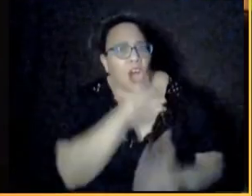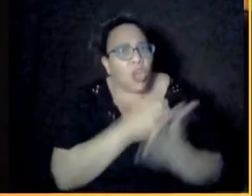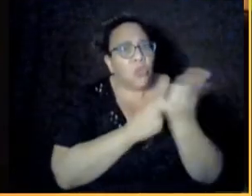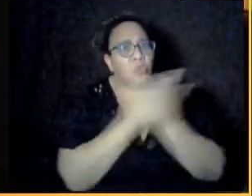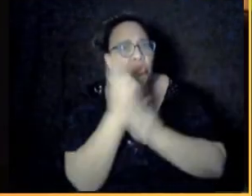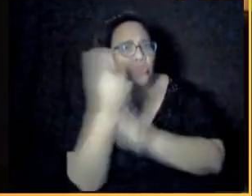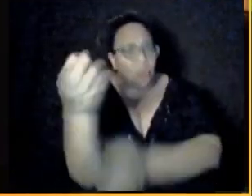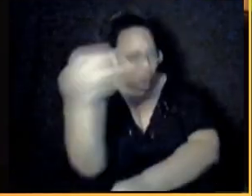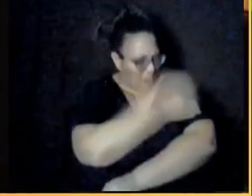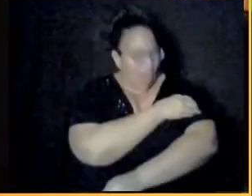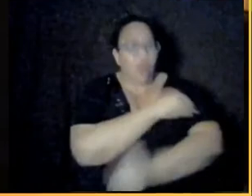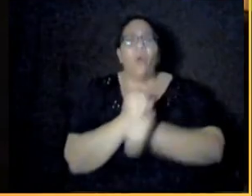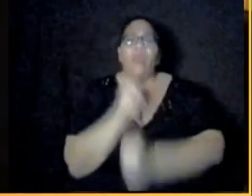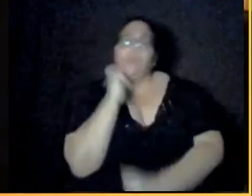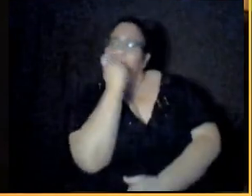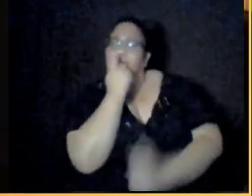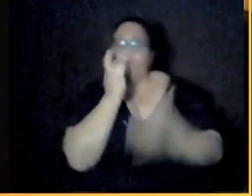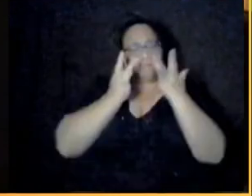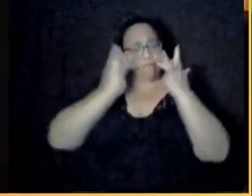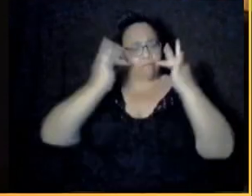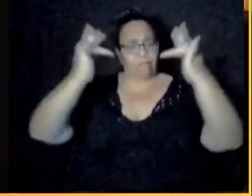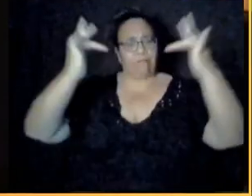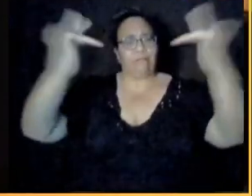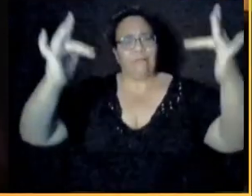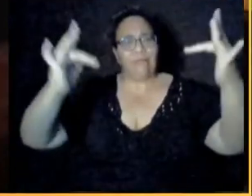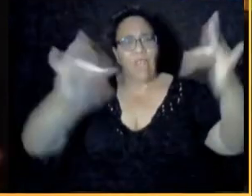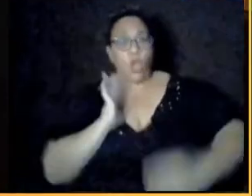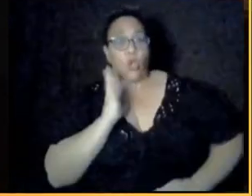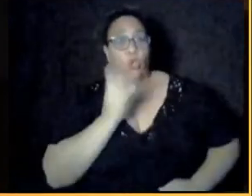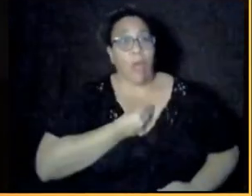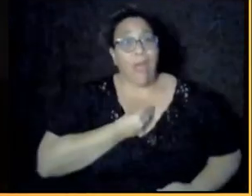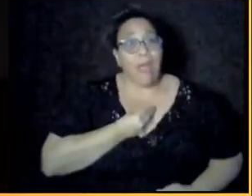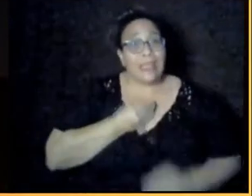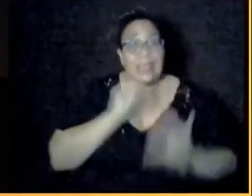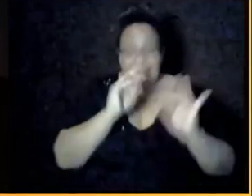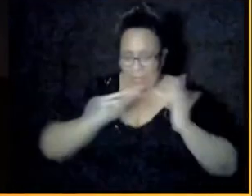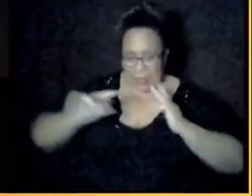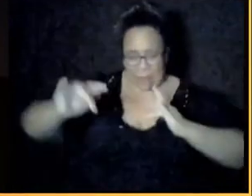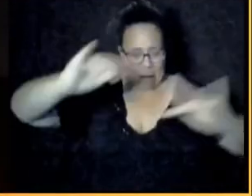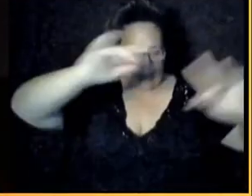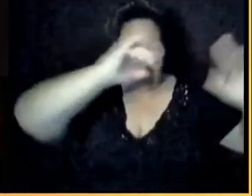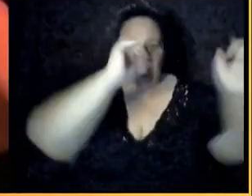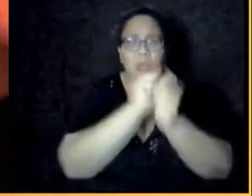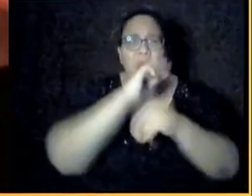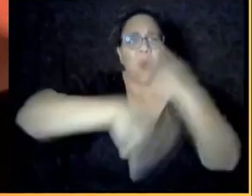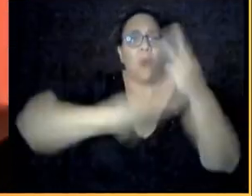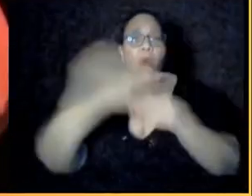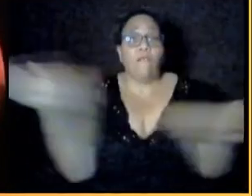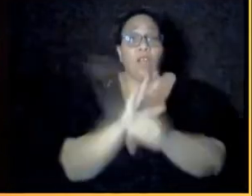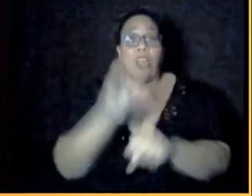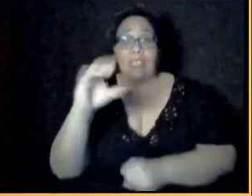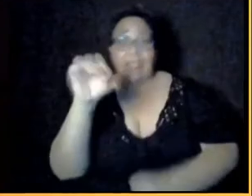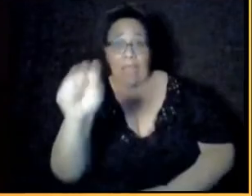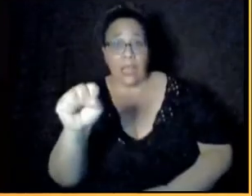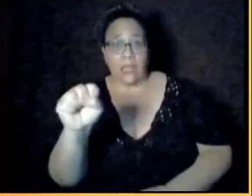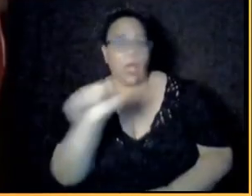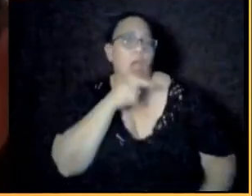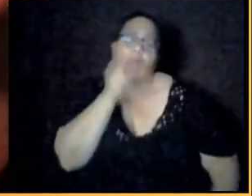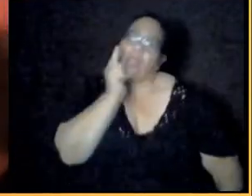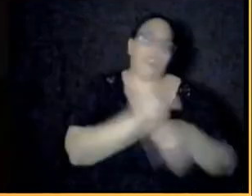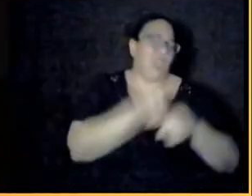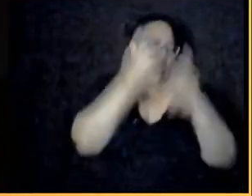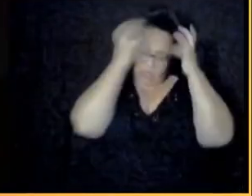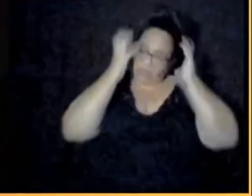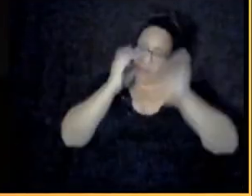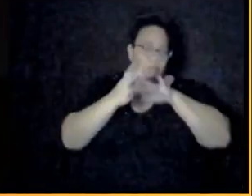her lips. Being trans is a myth in a world full of cis. And no, I don't mean cis like eco gel and acrylic tips.